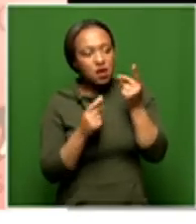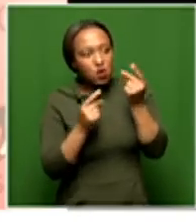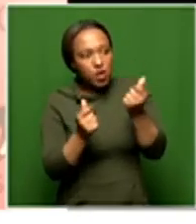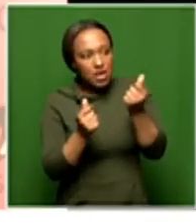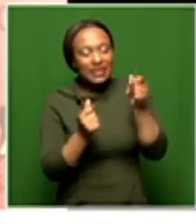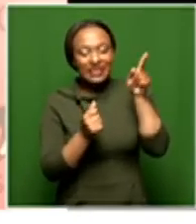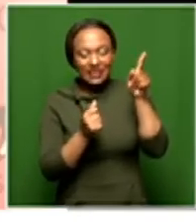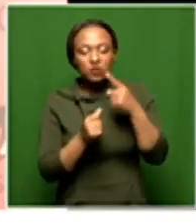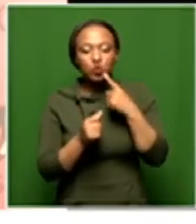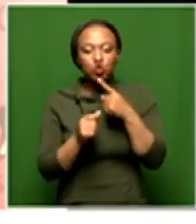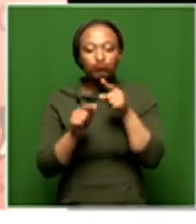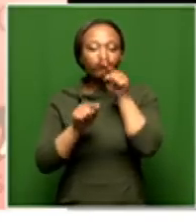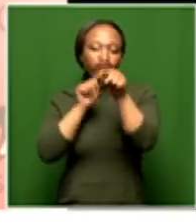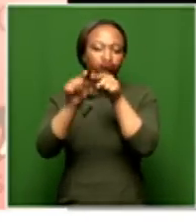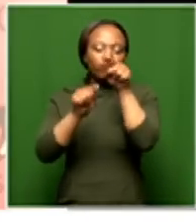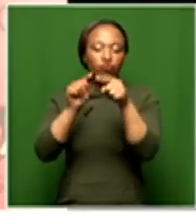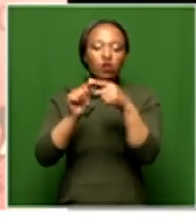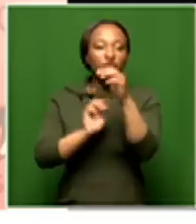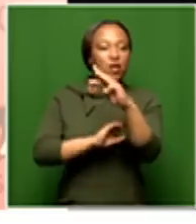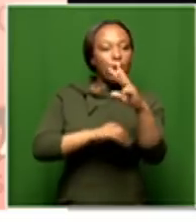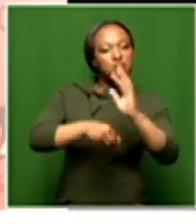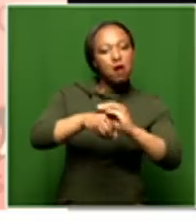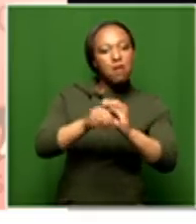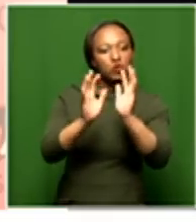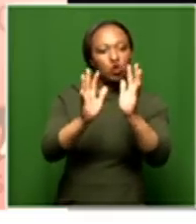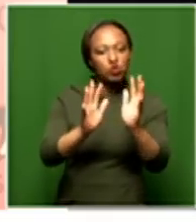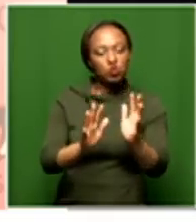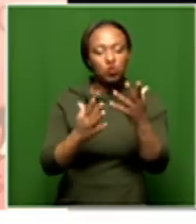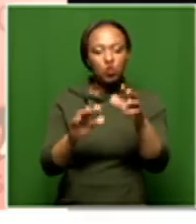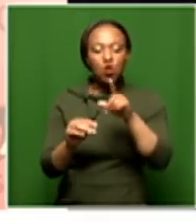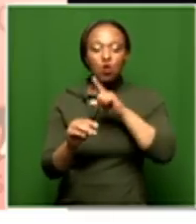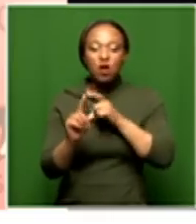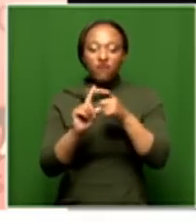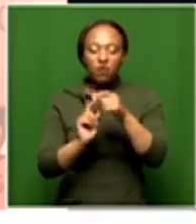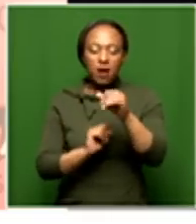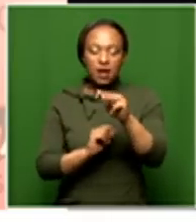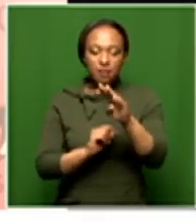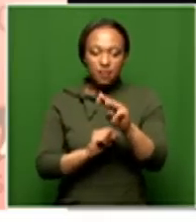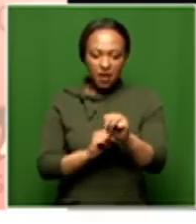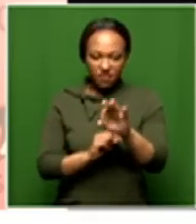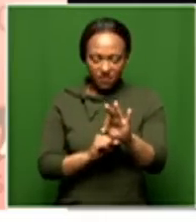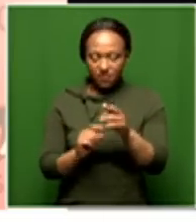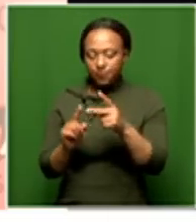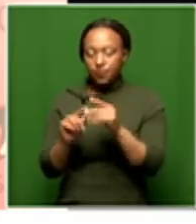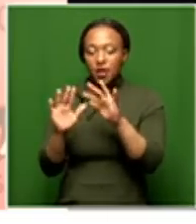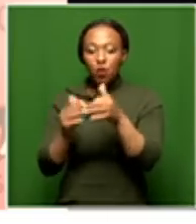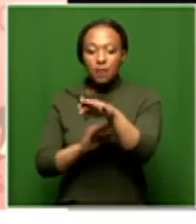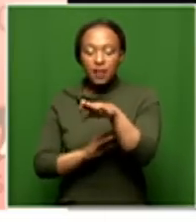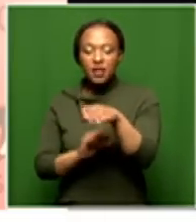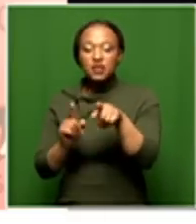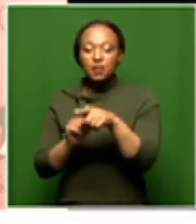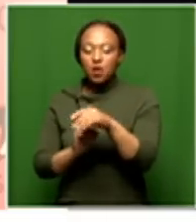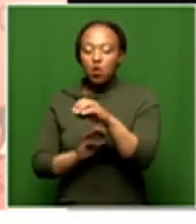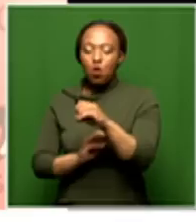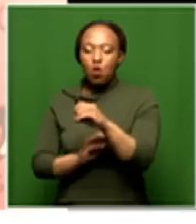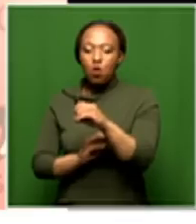point out to issues from the West, particularly from the IMF, the World Bank, as well as the OECD